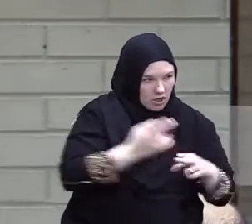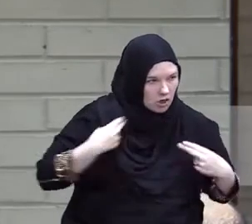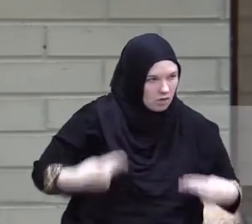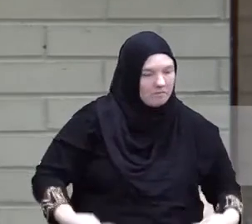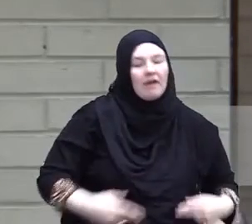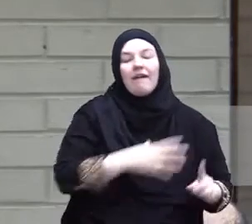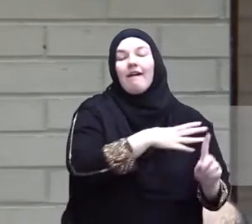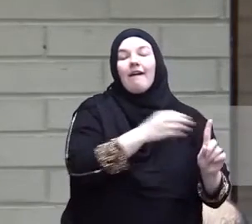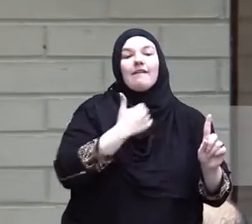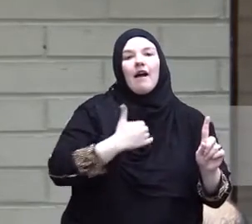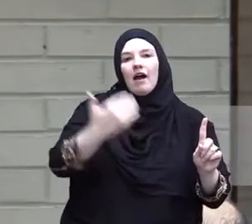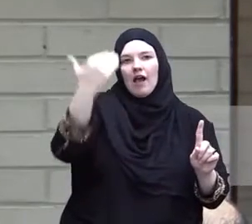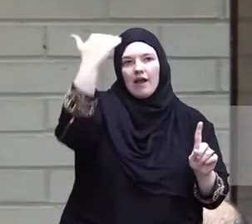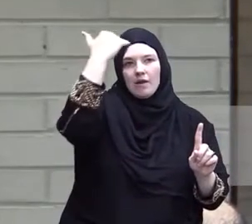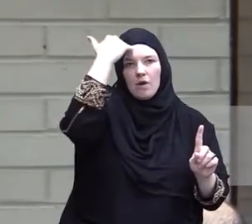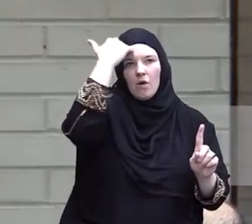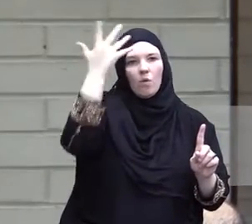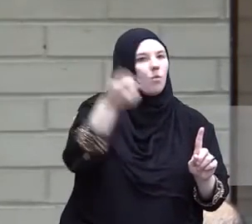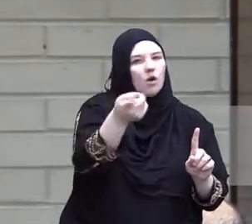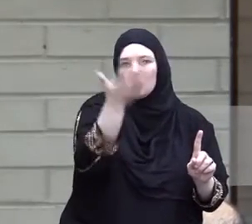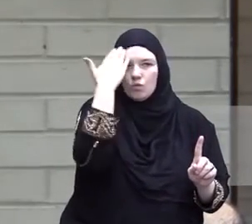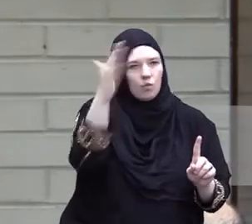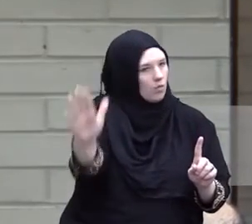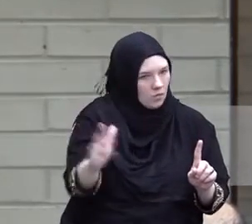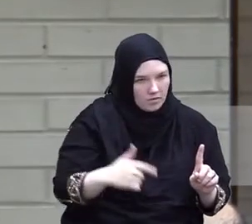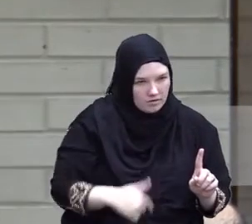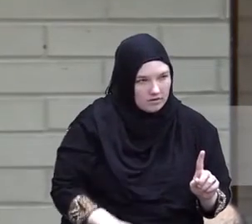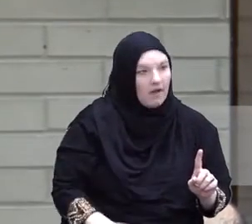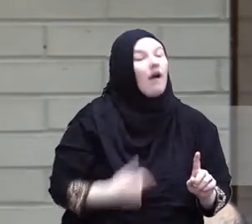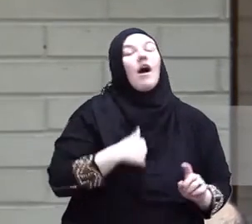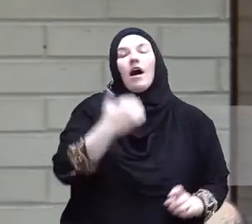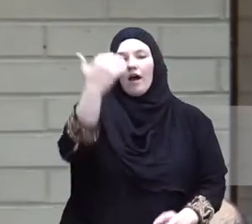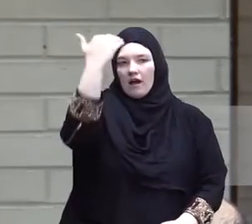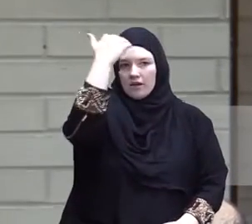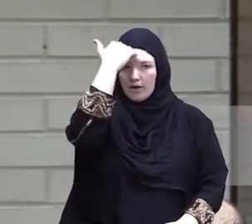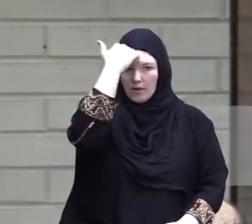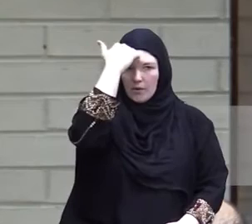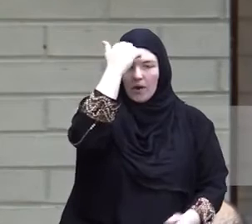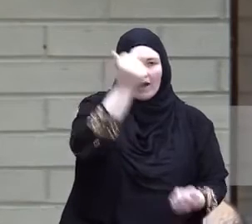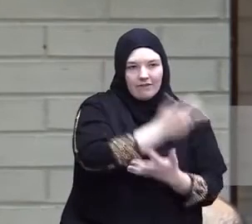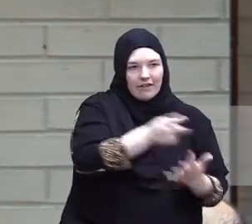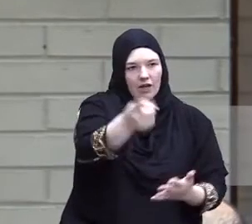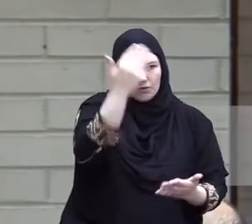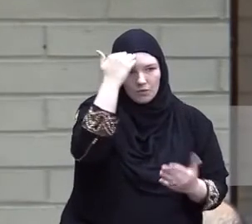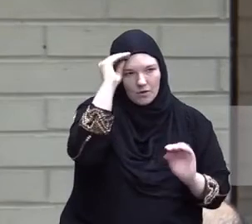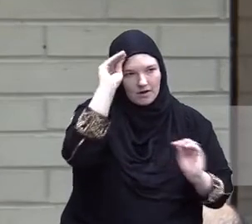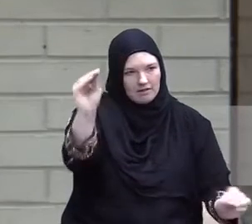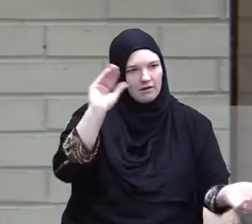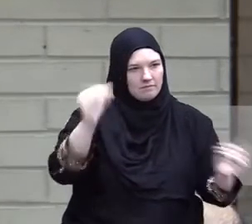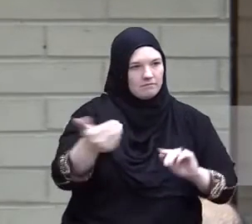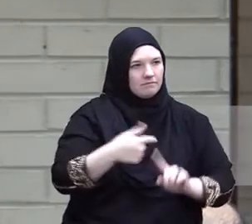I know what you do not know. In fact, I know and you know nothing.